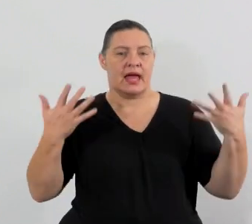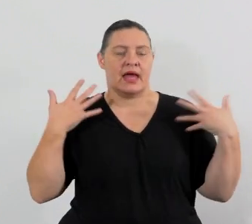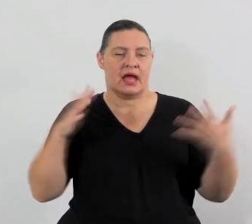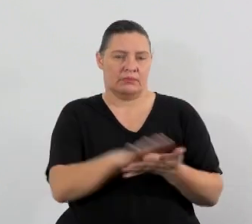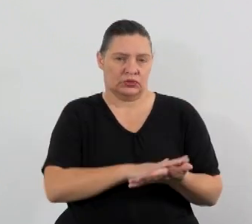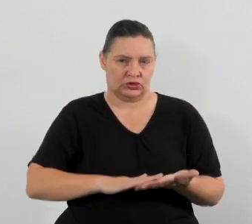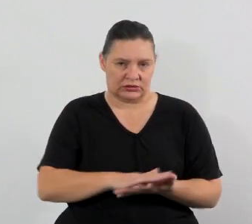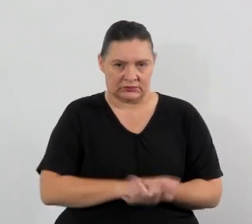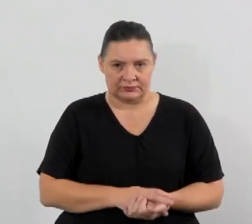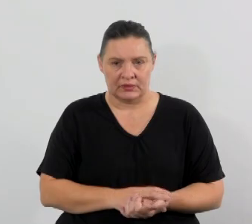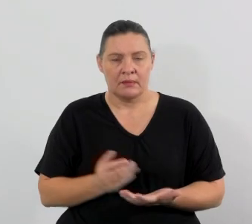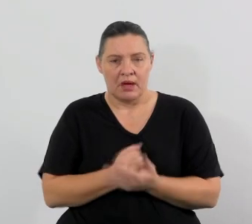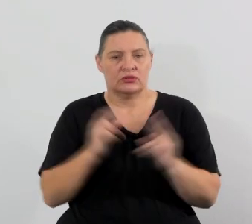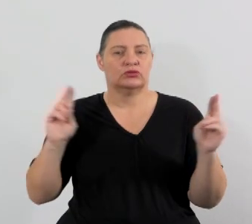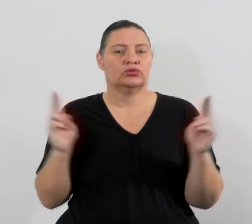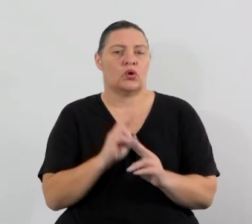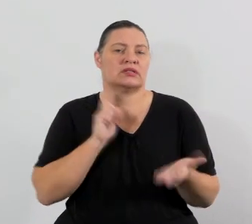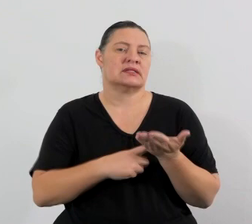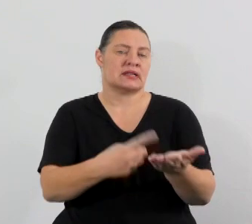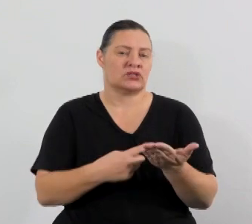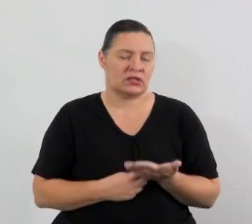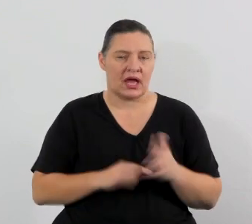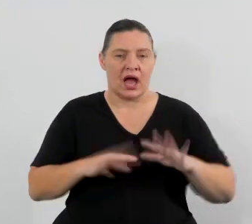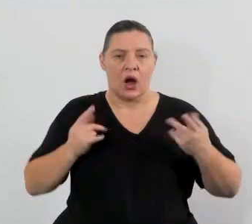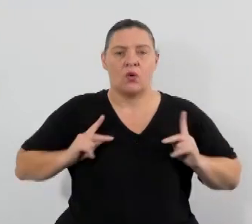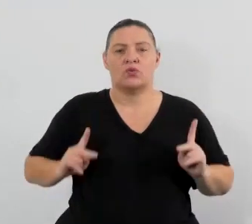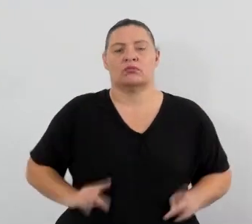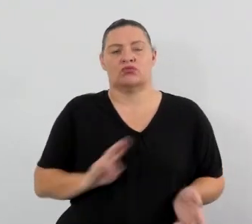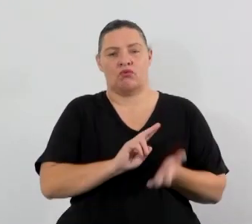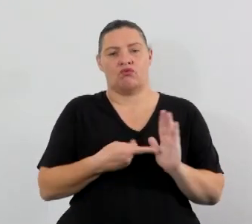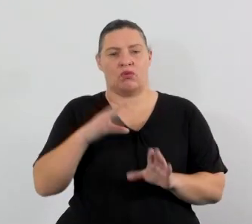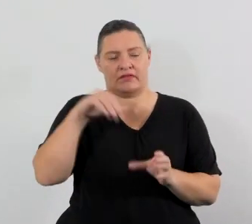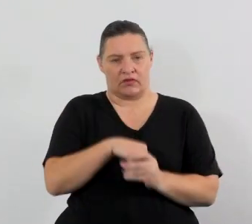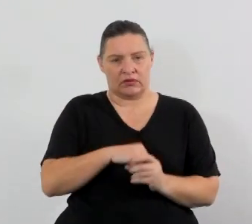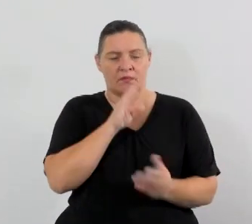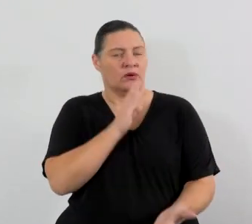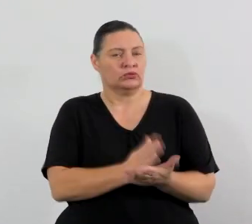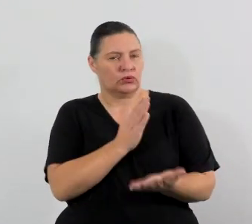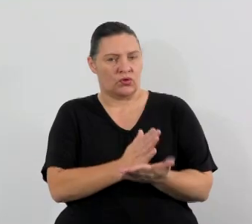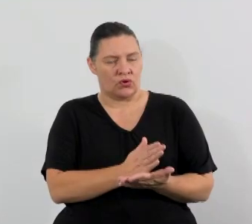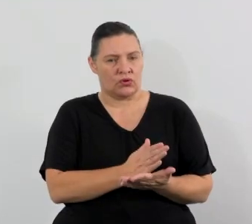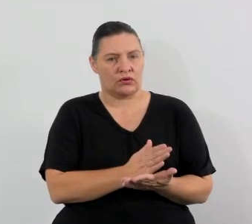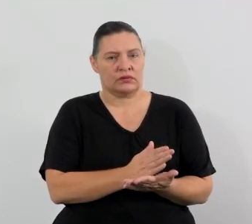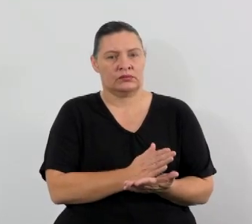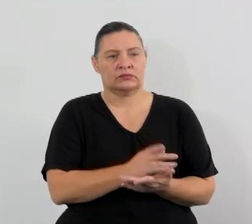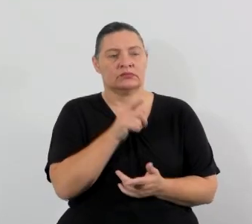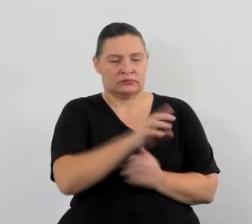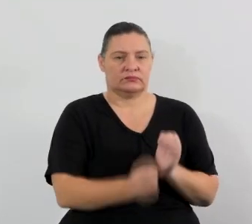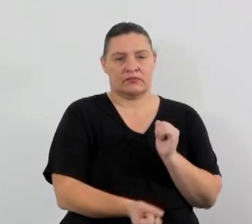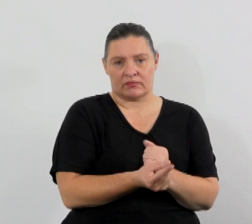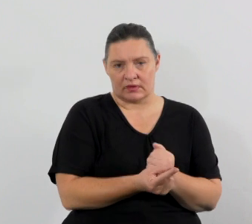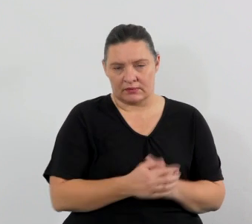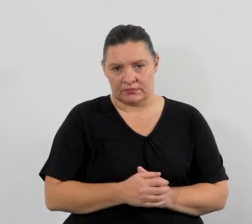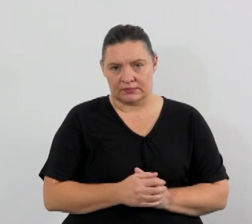air pollution. So we need to give a brief discussion of how humans play a role in ensuring that these